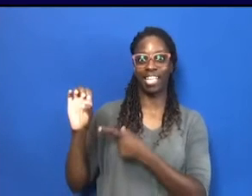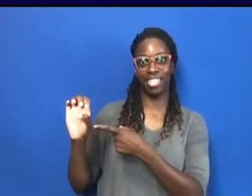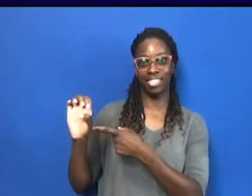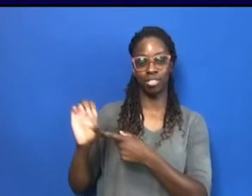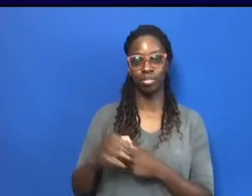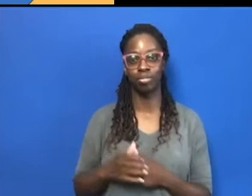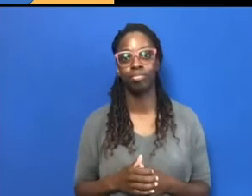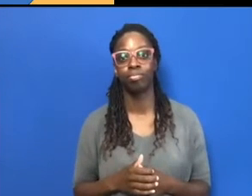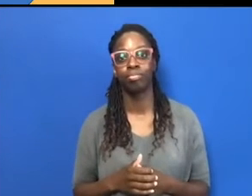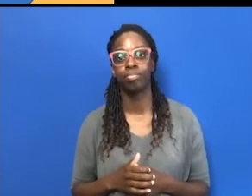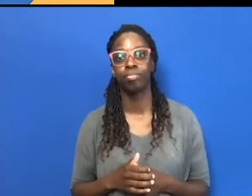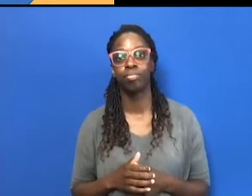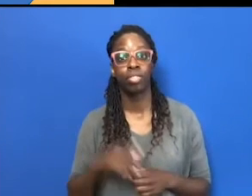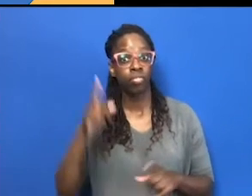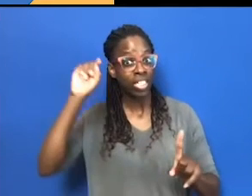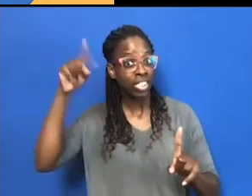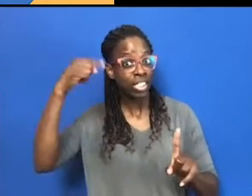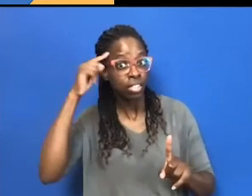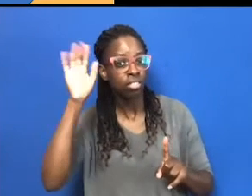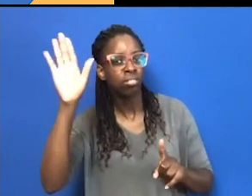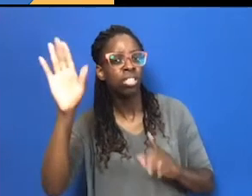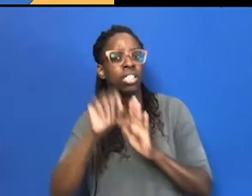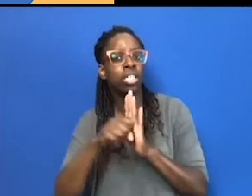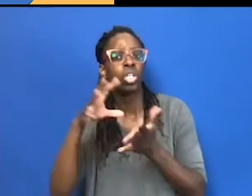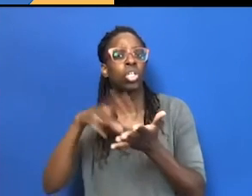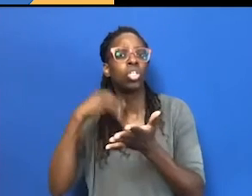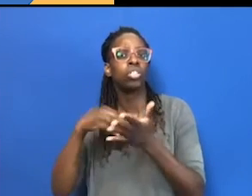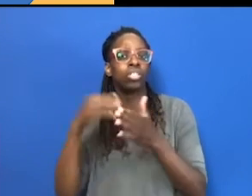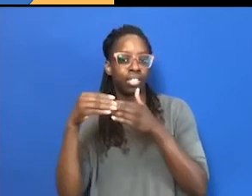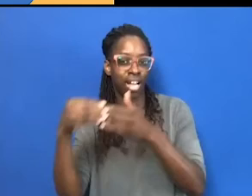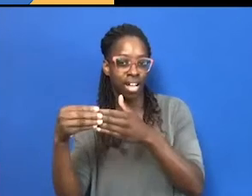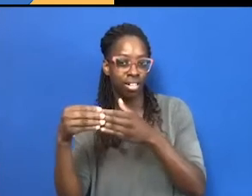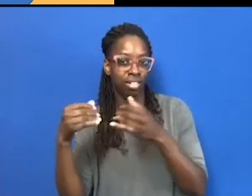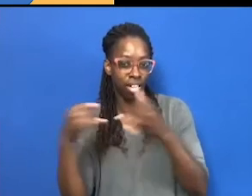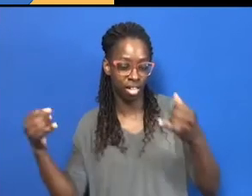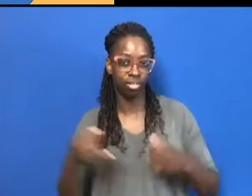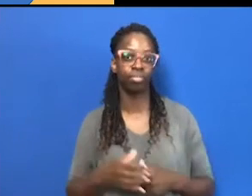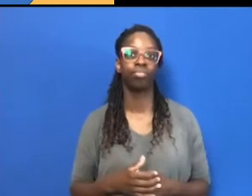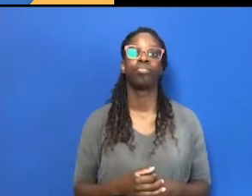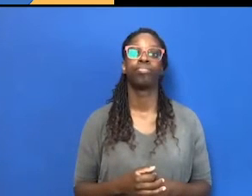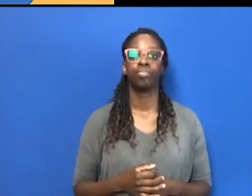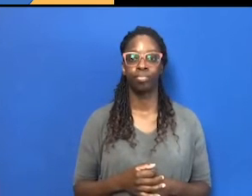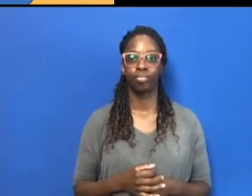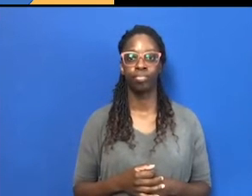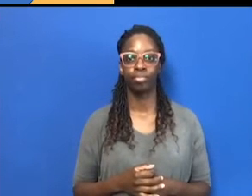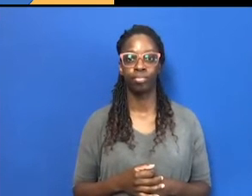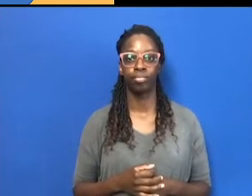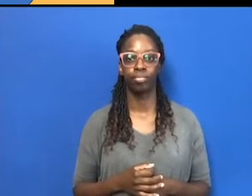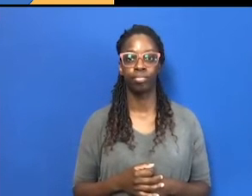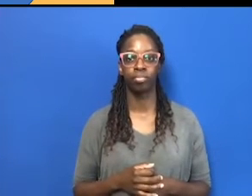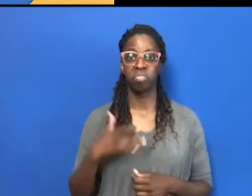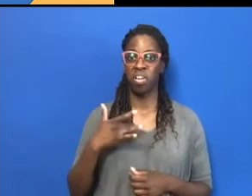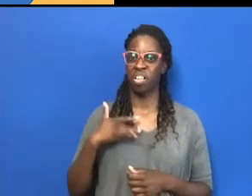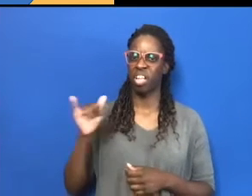guidelines. Why did we think it would be important to review STEM in the ELGs? Well, we know since